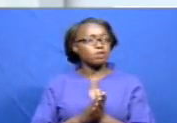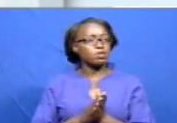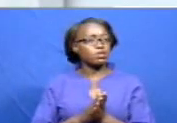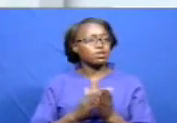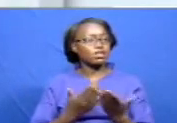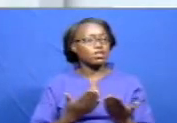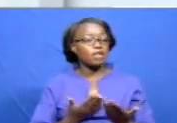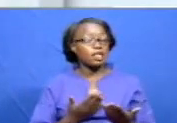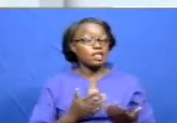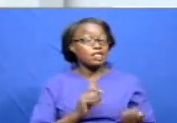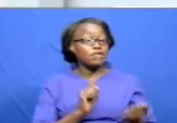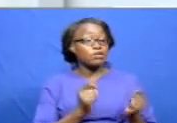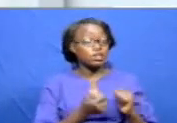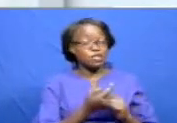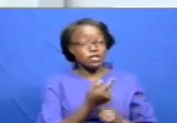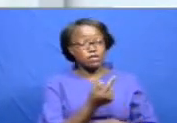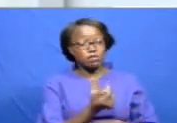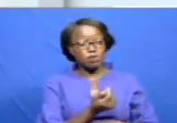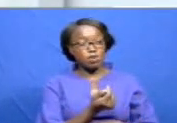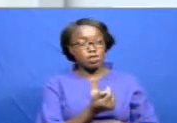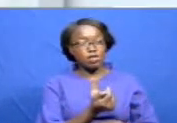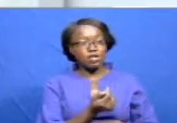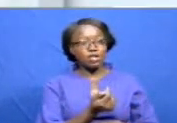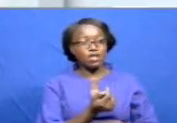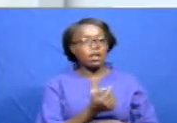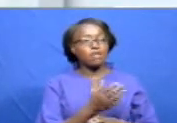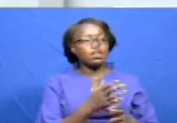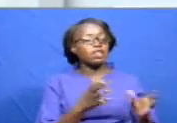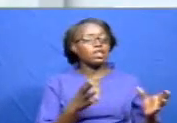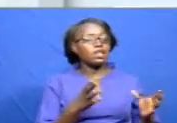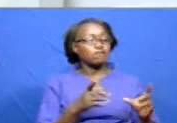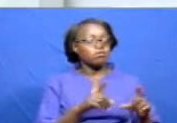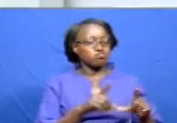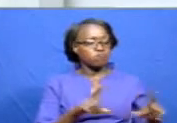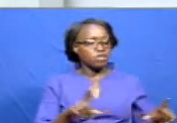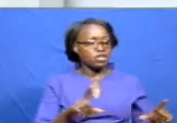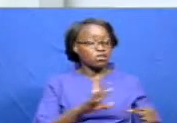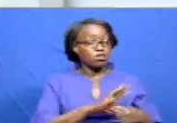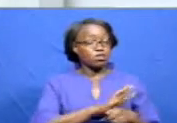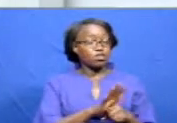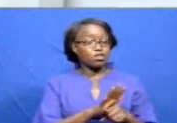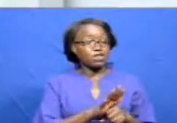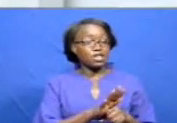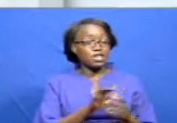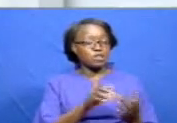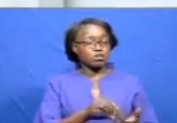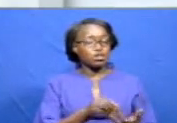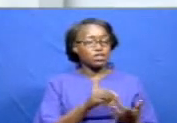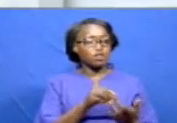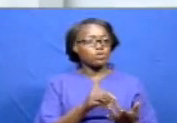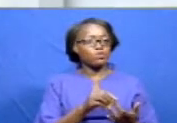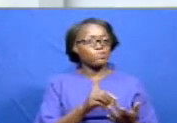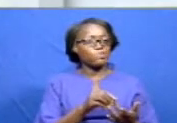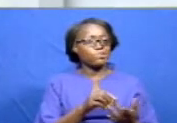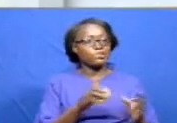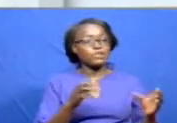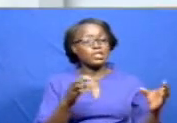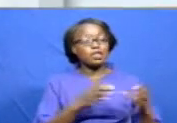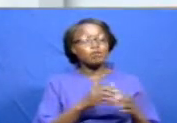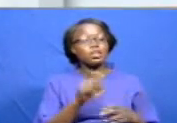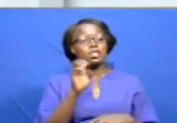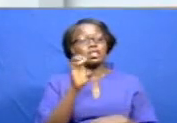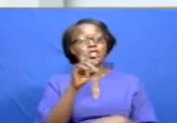shift gears a little bit into the landscape at this time of COVID-19, especially for the company Telkom